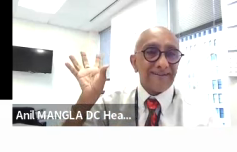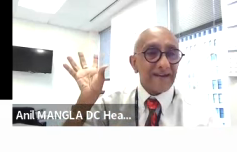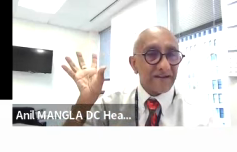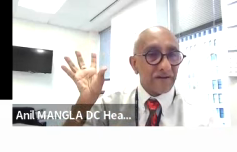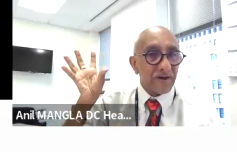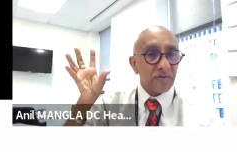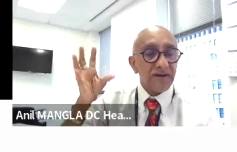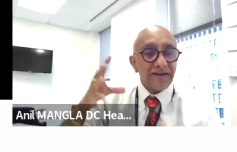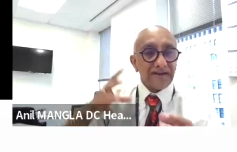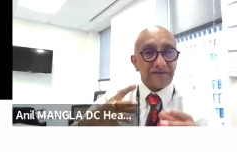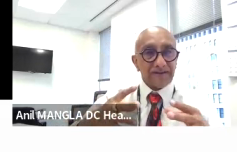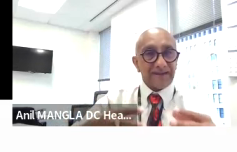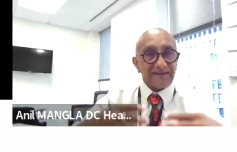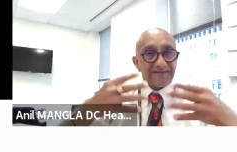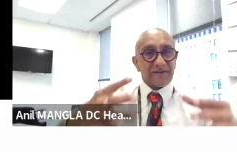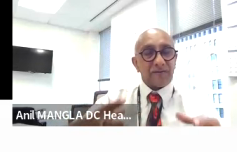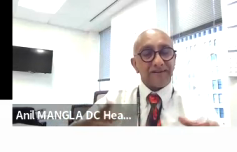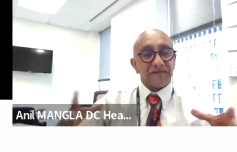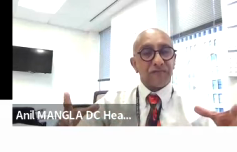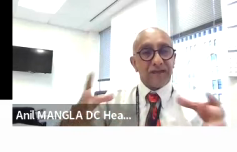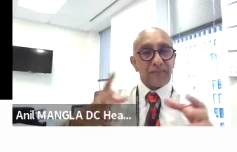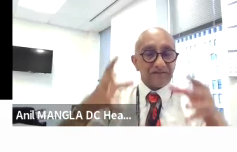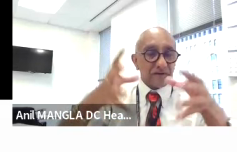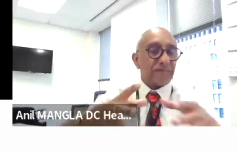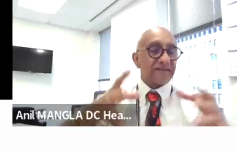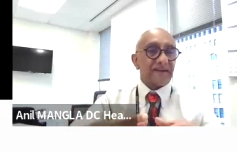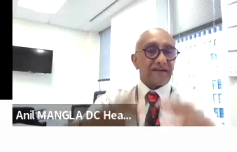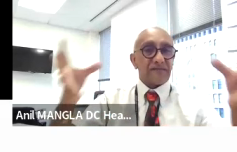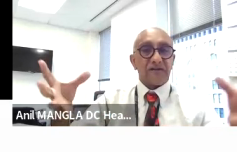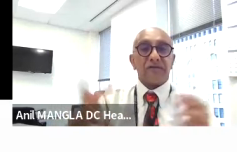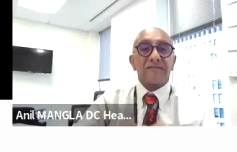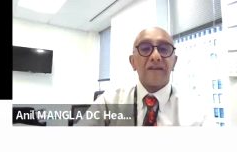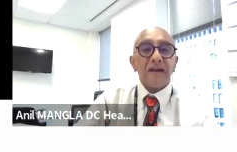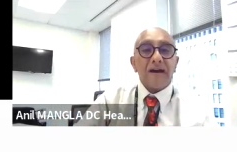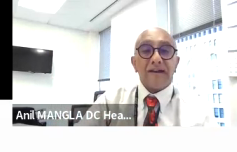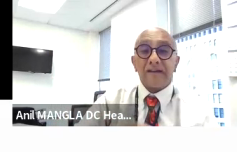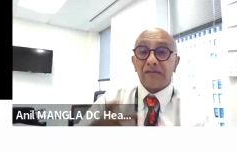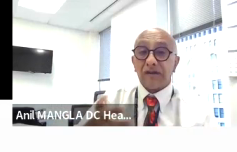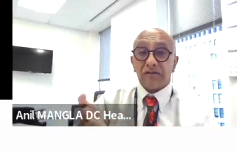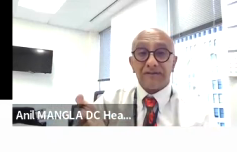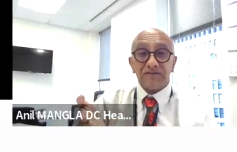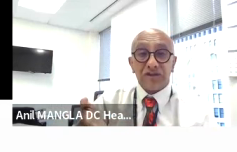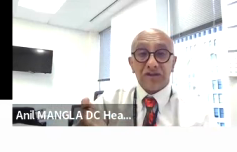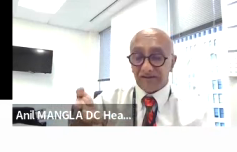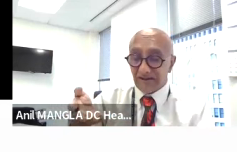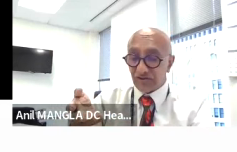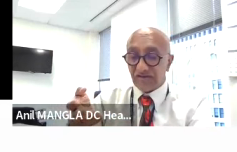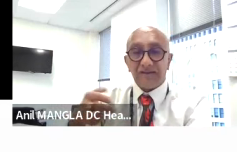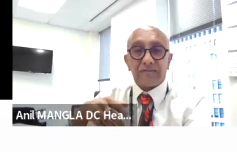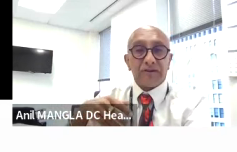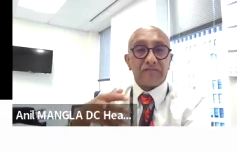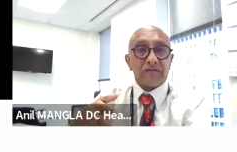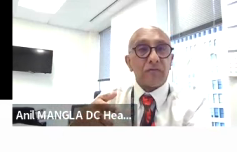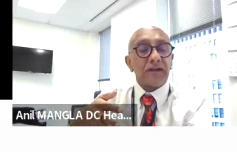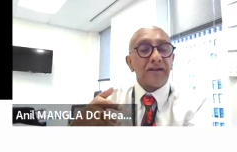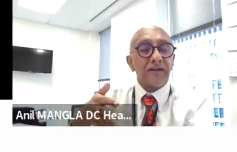about a decade ago. And so again, these are all these families of the SARS virus. It is very contagious